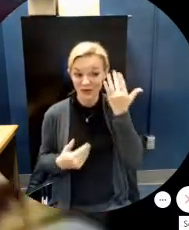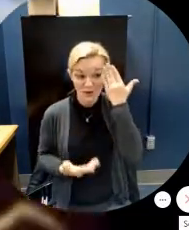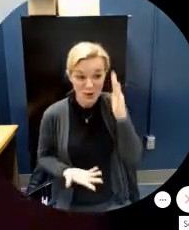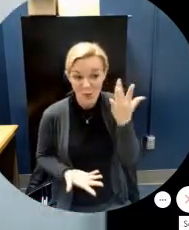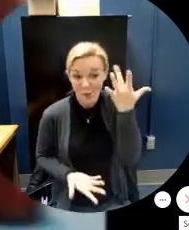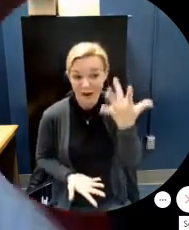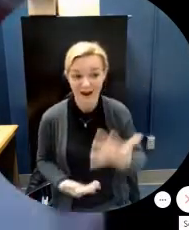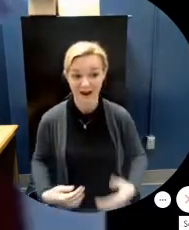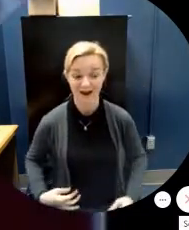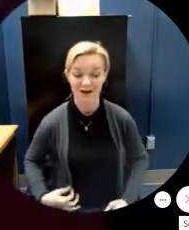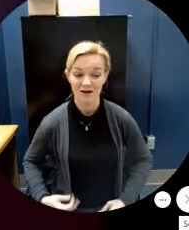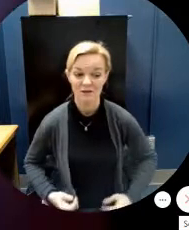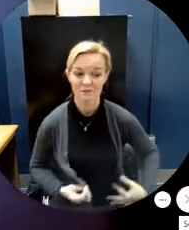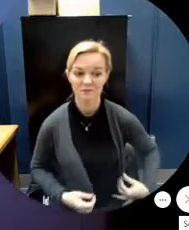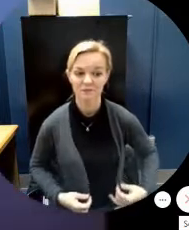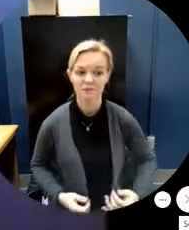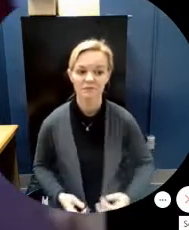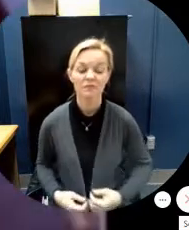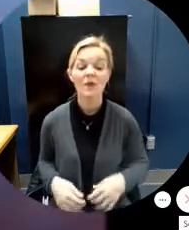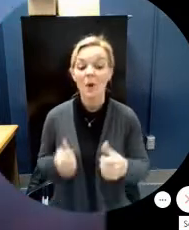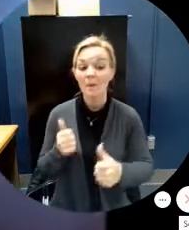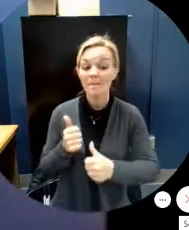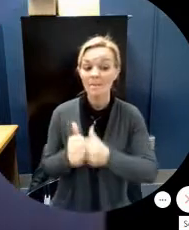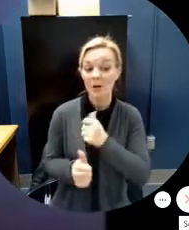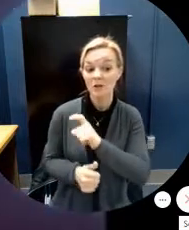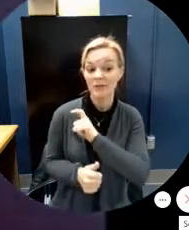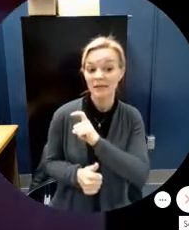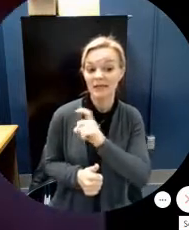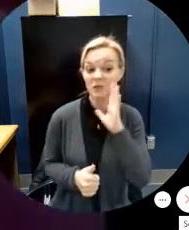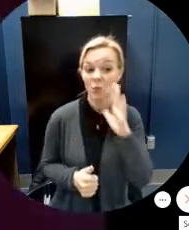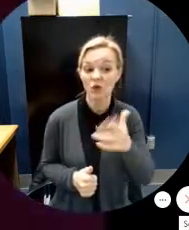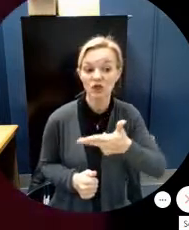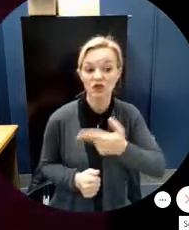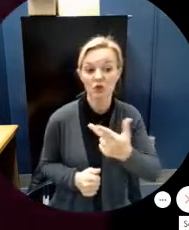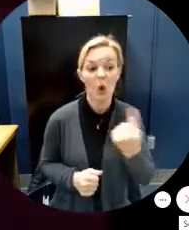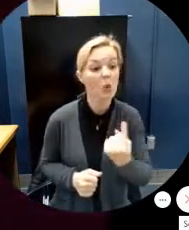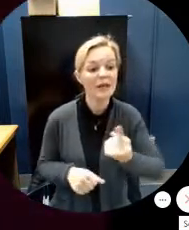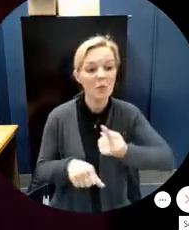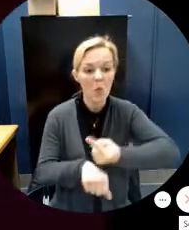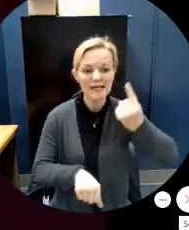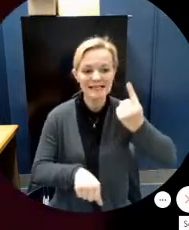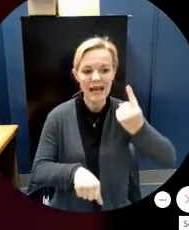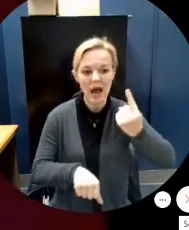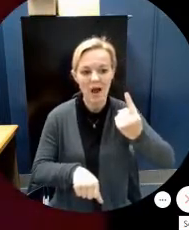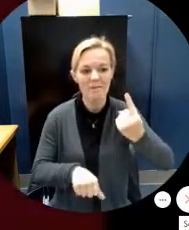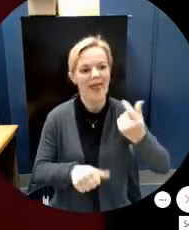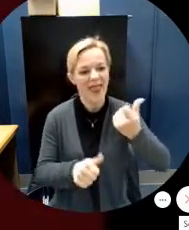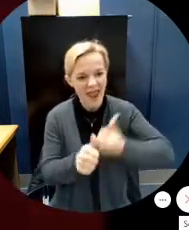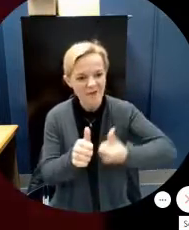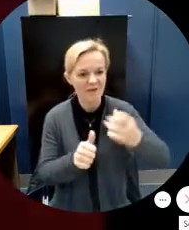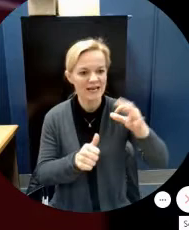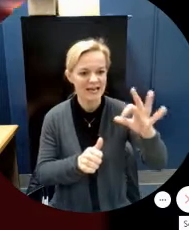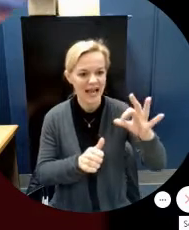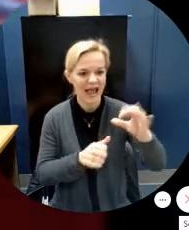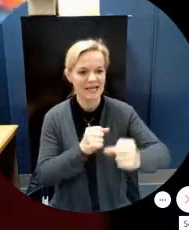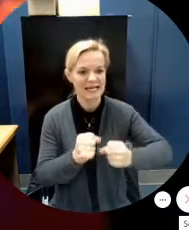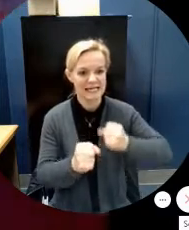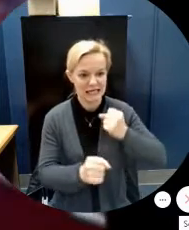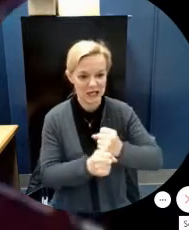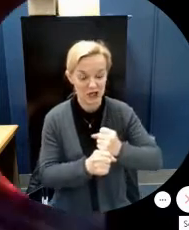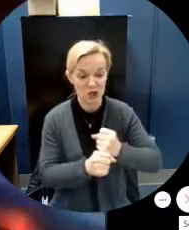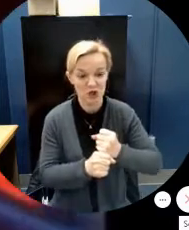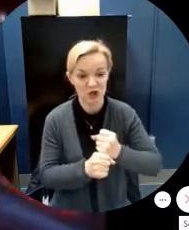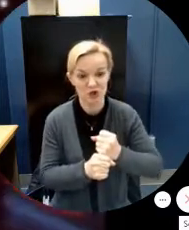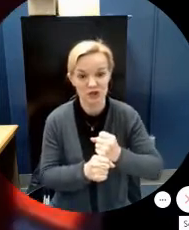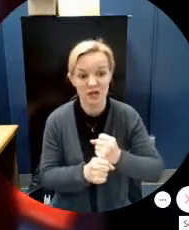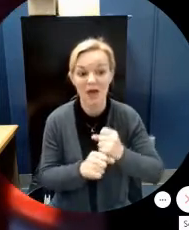The average police officer will fire his weapon at a suspect only once every 9 years. but the memory of that confrontation can